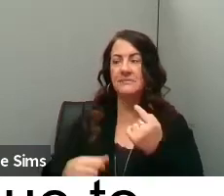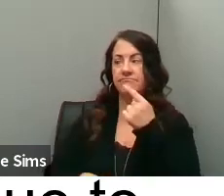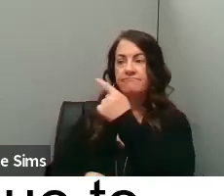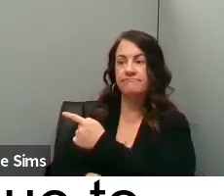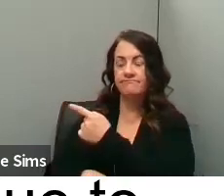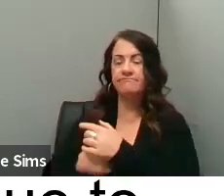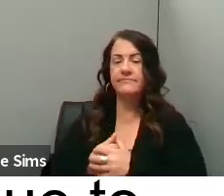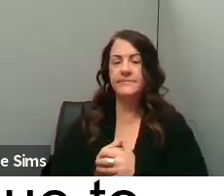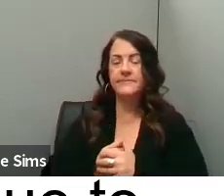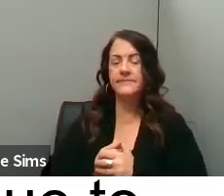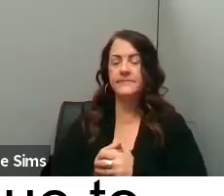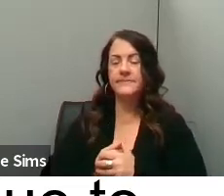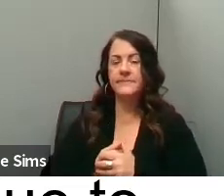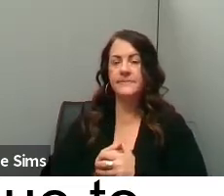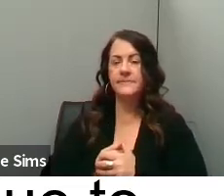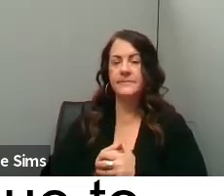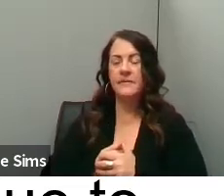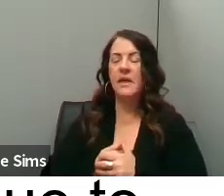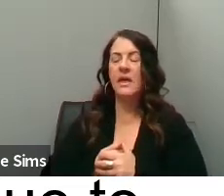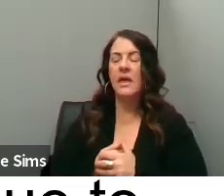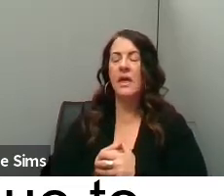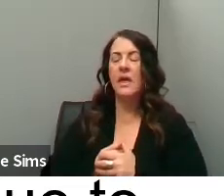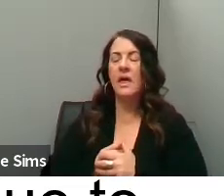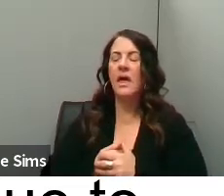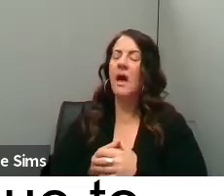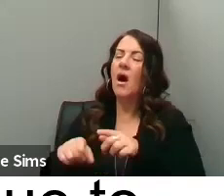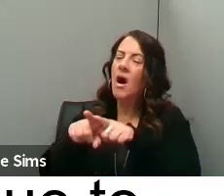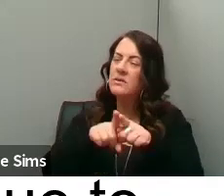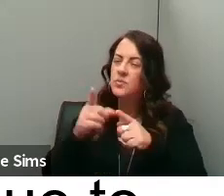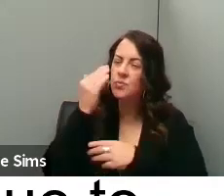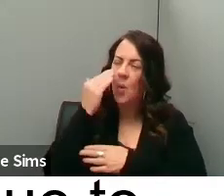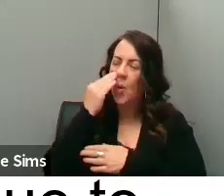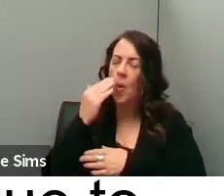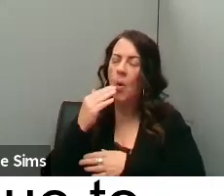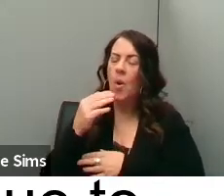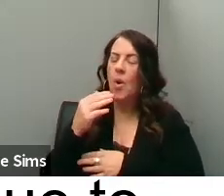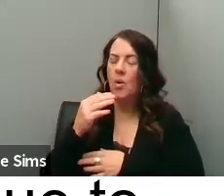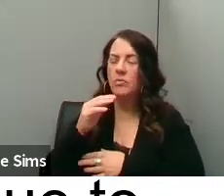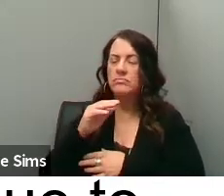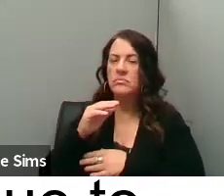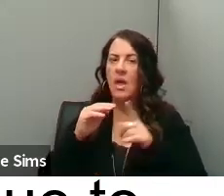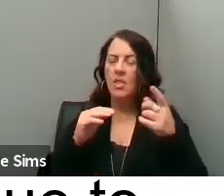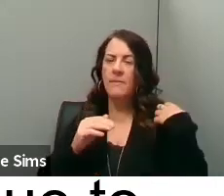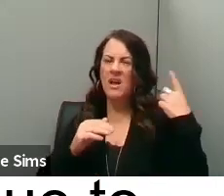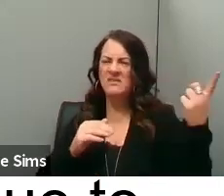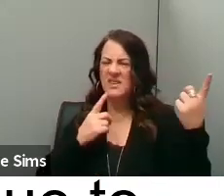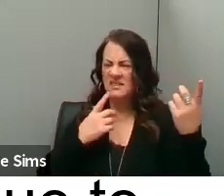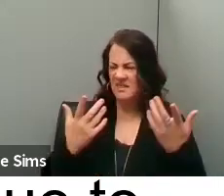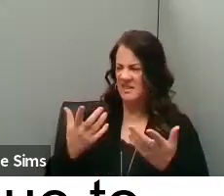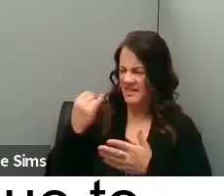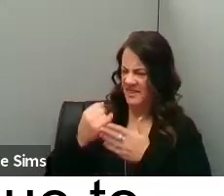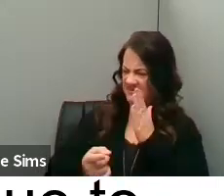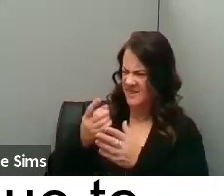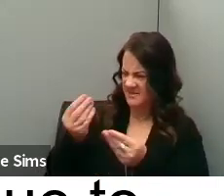The other part of the hypothetical was that Gia's employer said this is too short of notice. Well, in